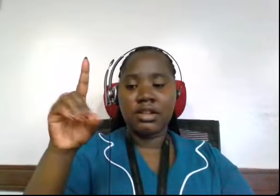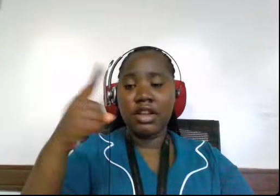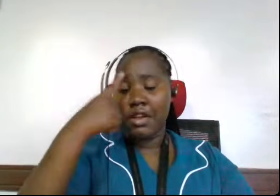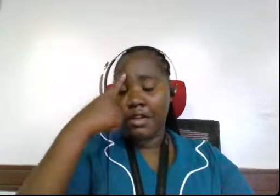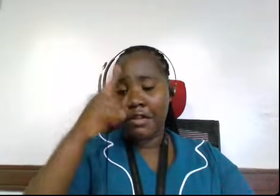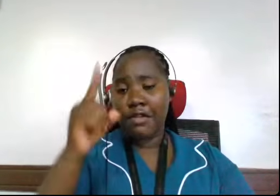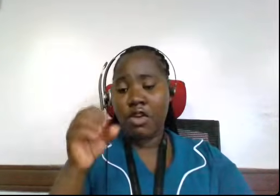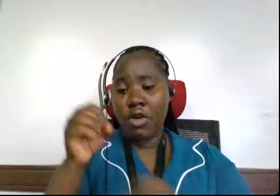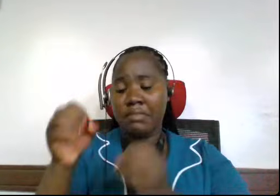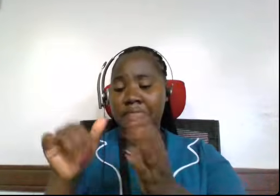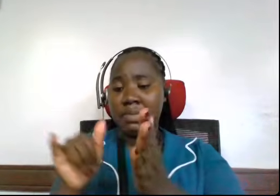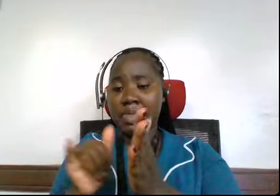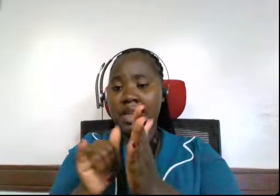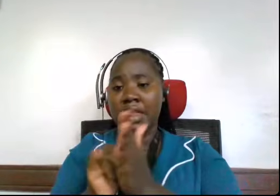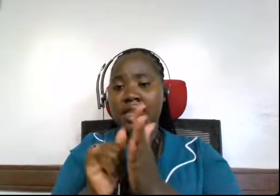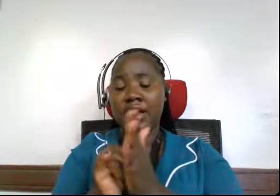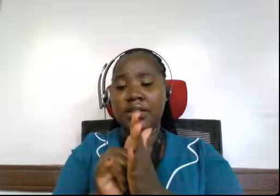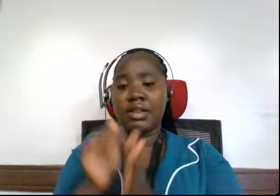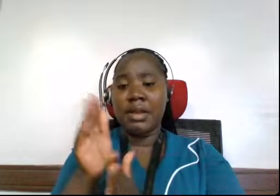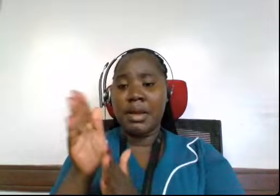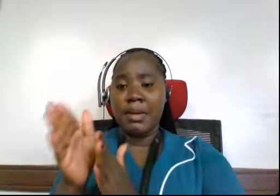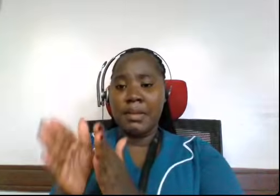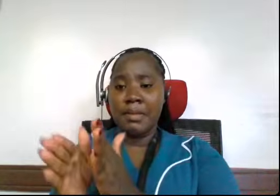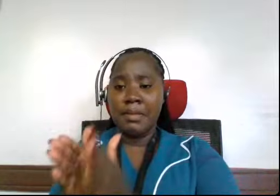such a forum, and we look forward to